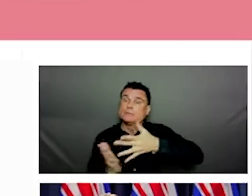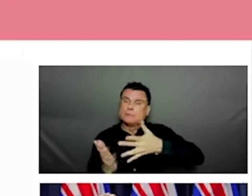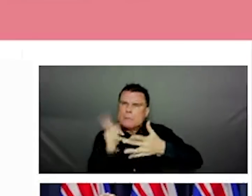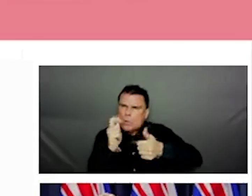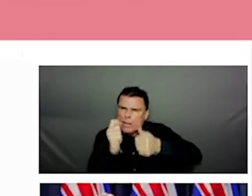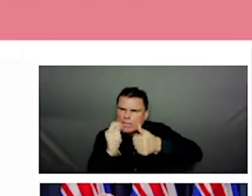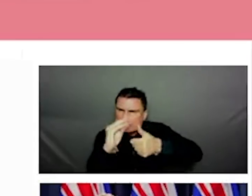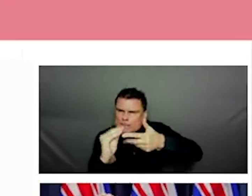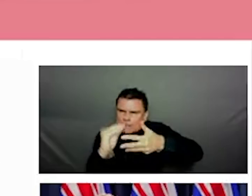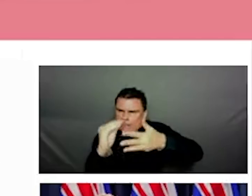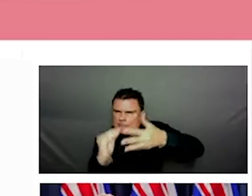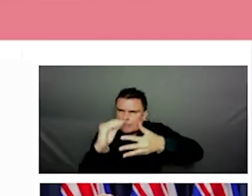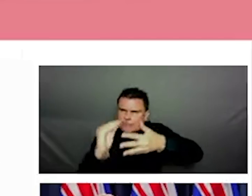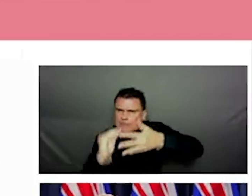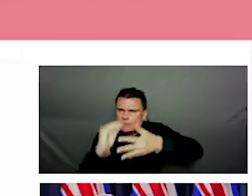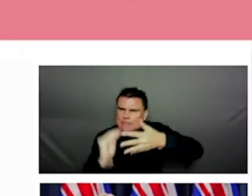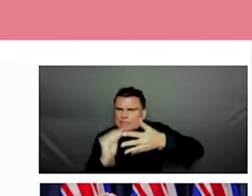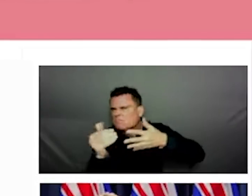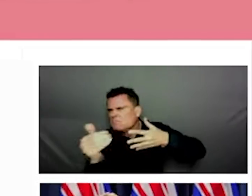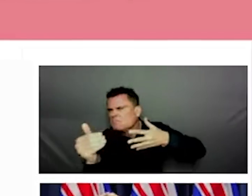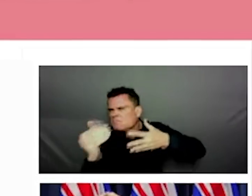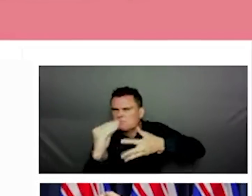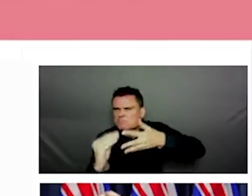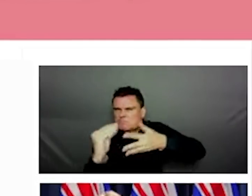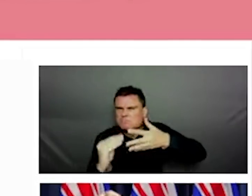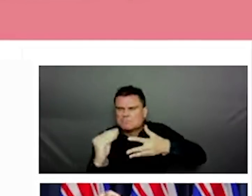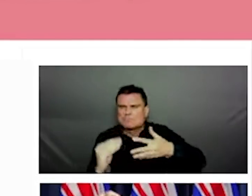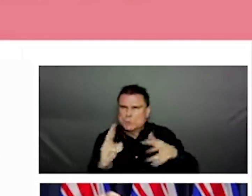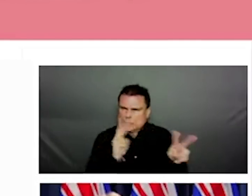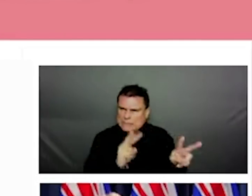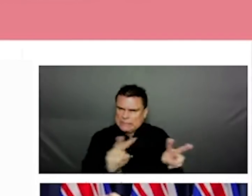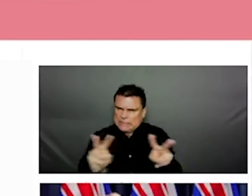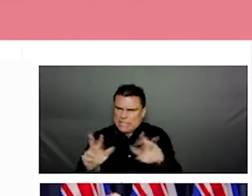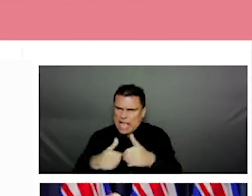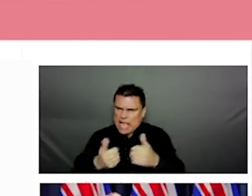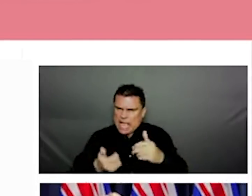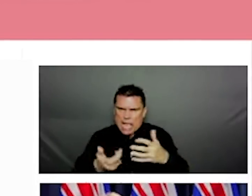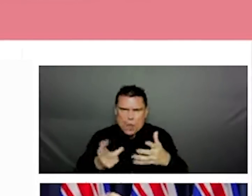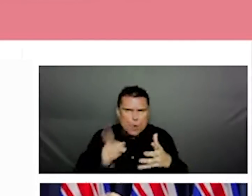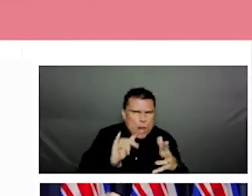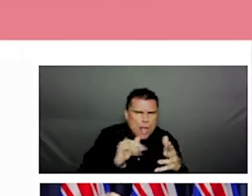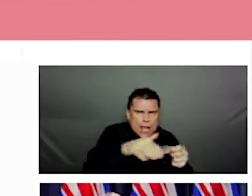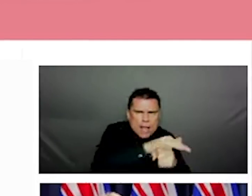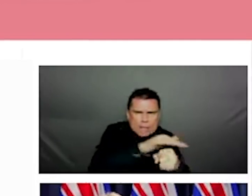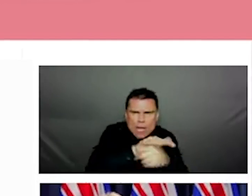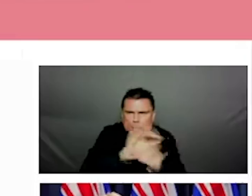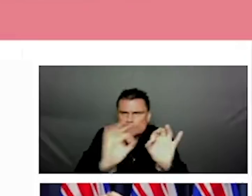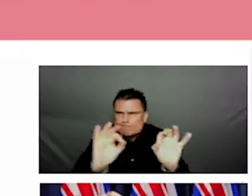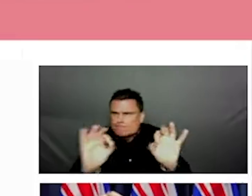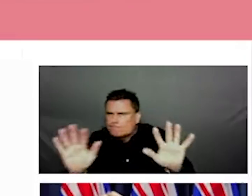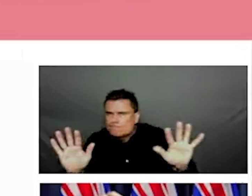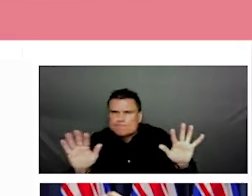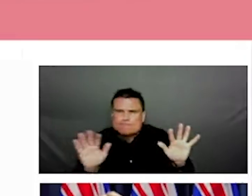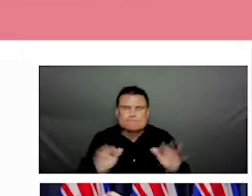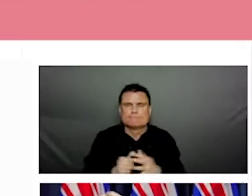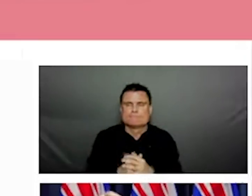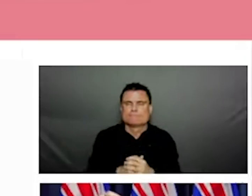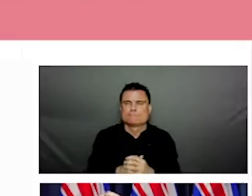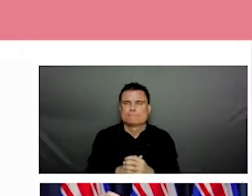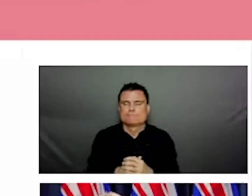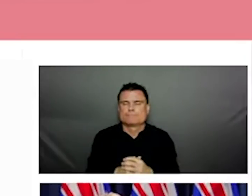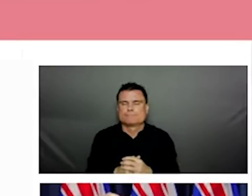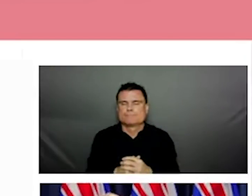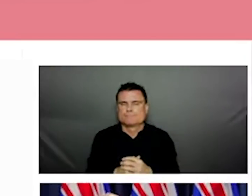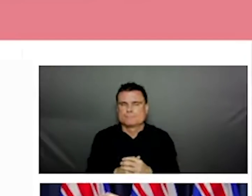in particular, and in many communities. So we initially put out some more details of what